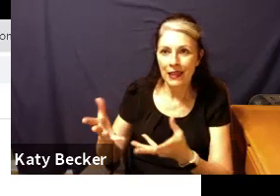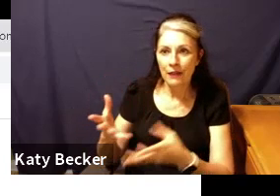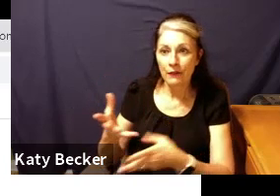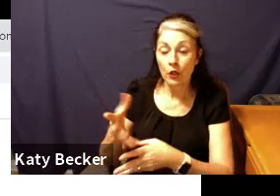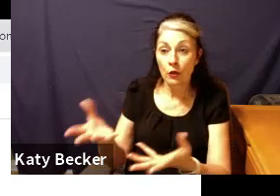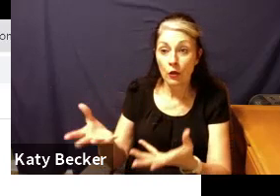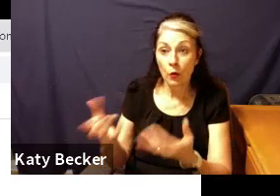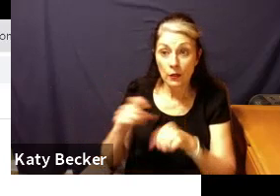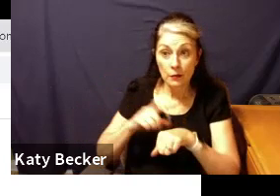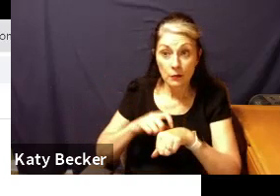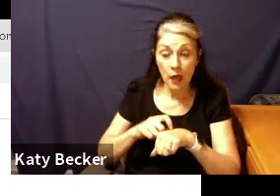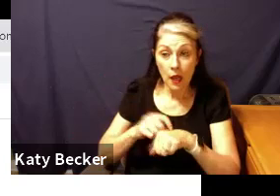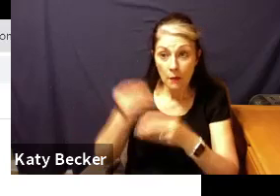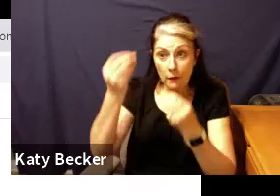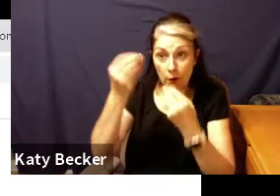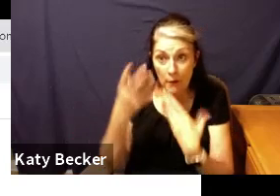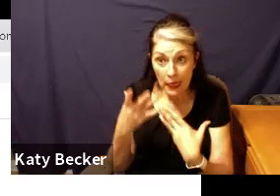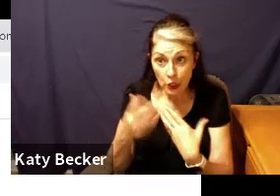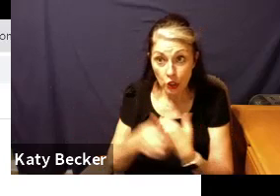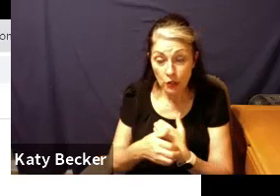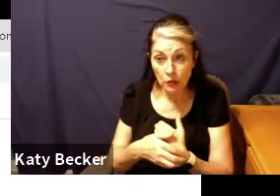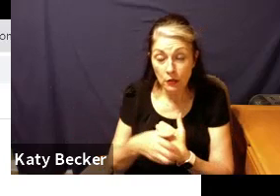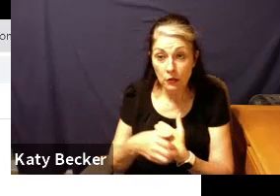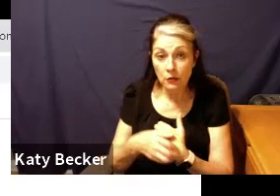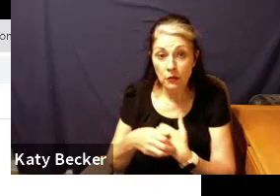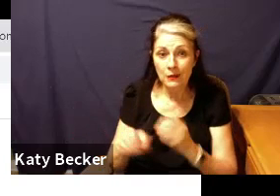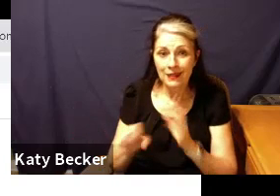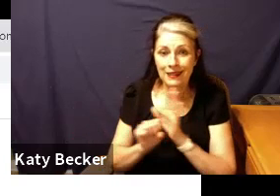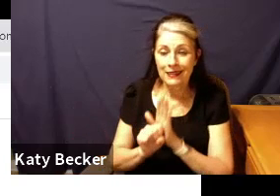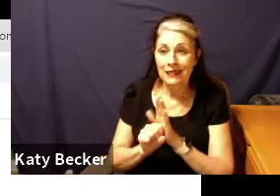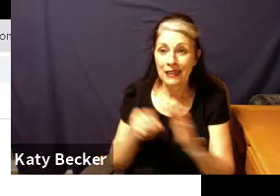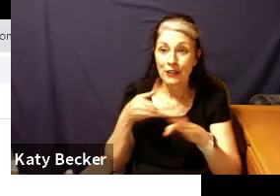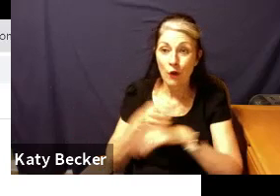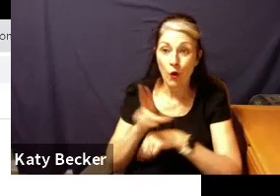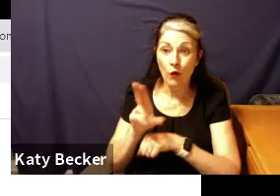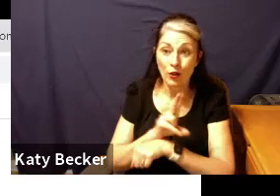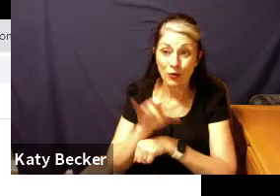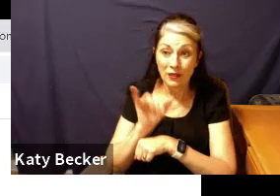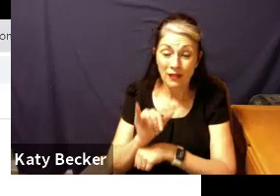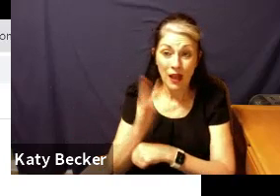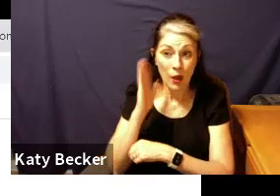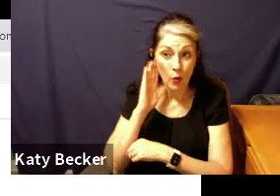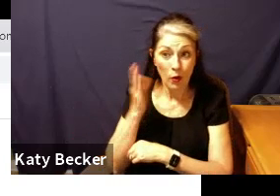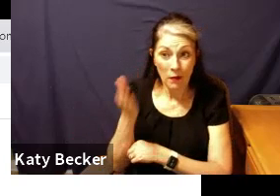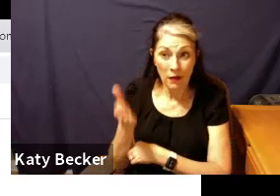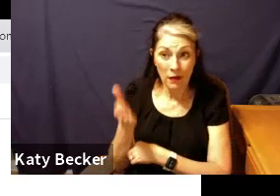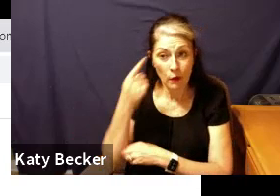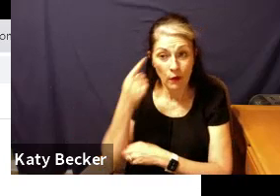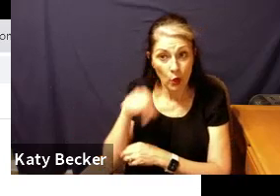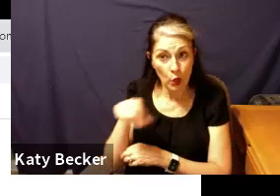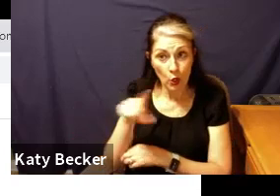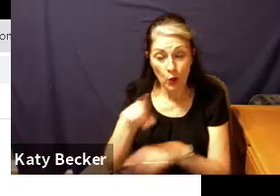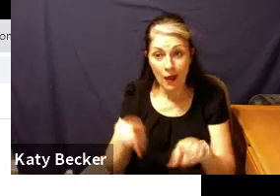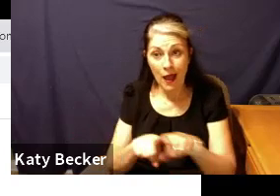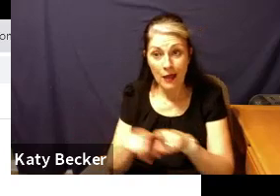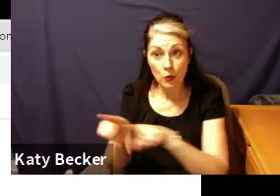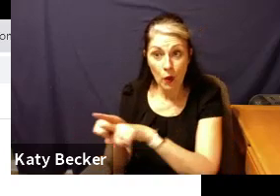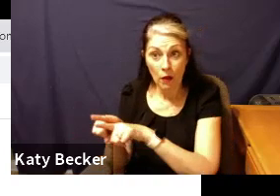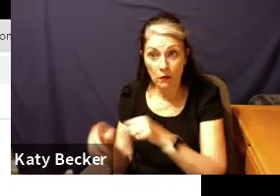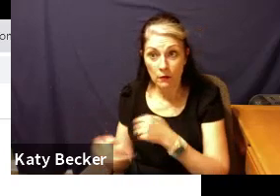time and get some information on signs of overusage, it will be there for you as well.